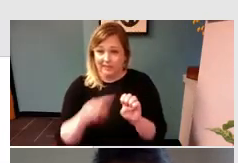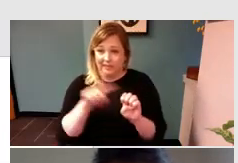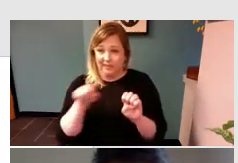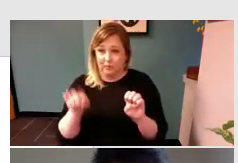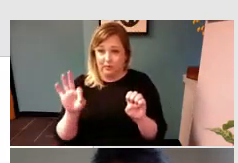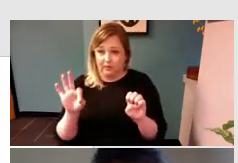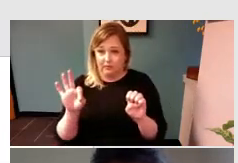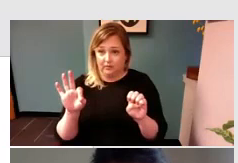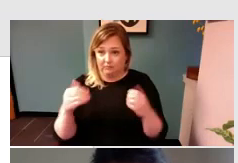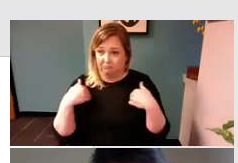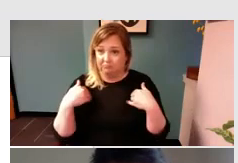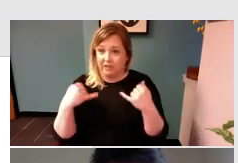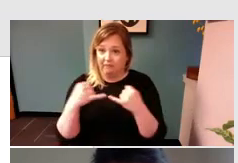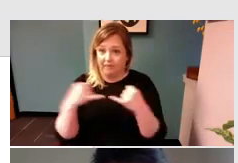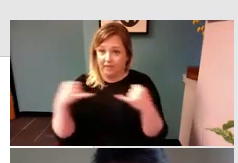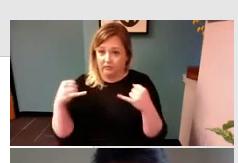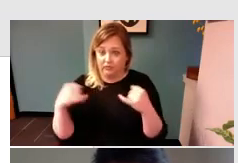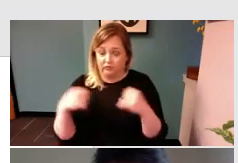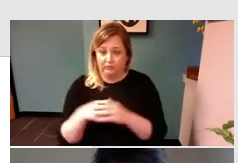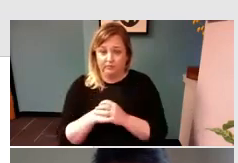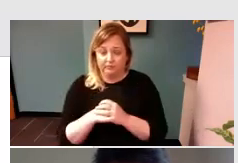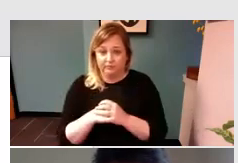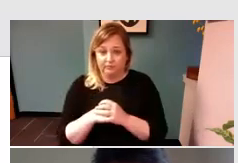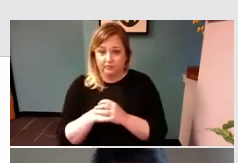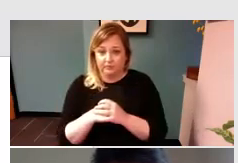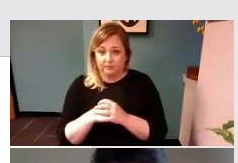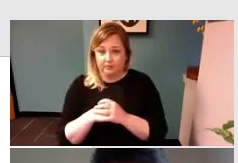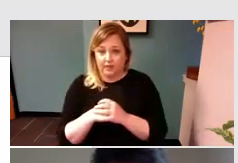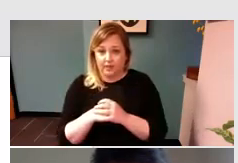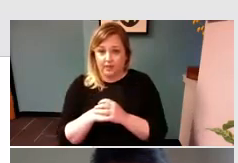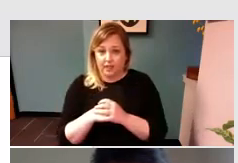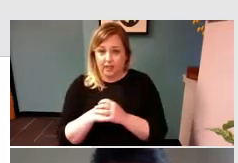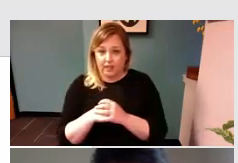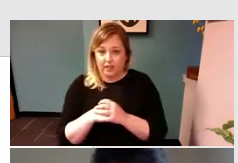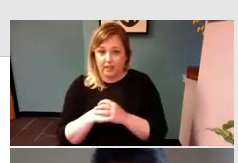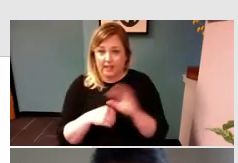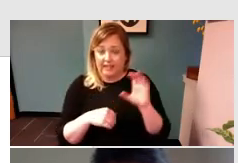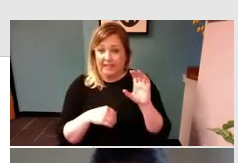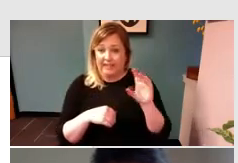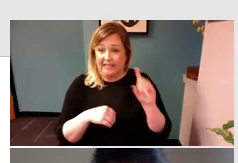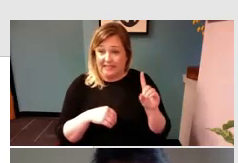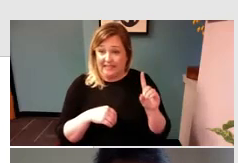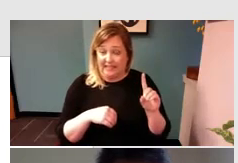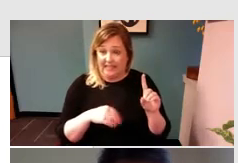edge, and from D to E there is another edge,